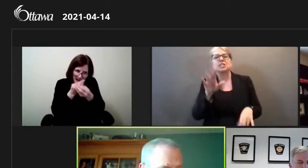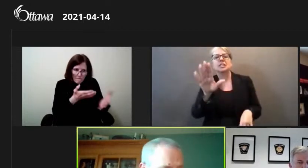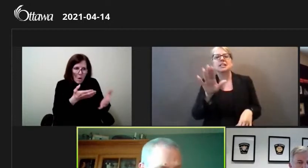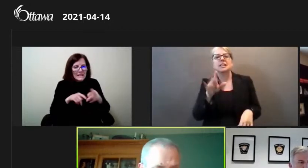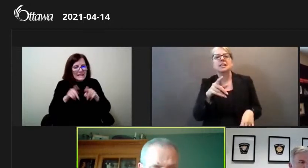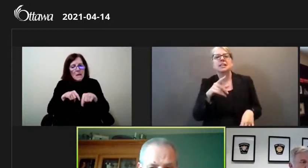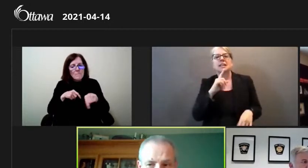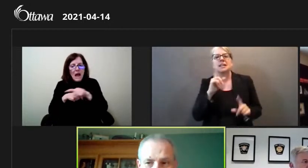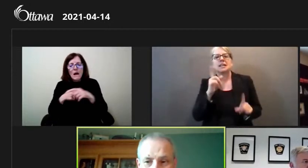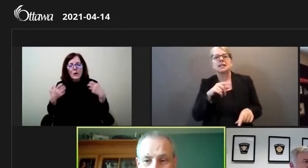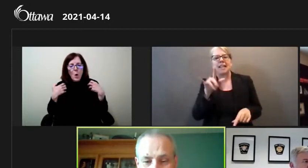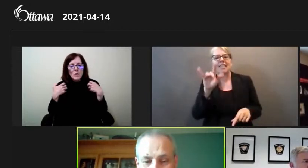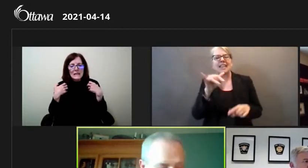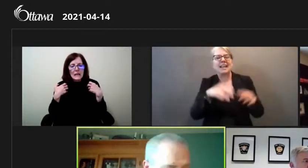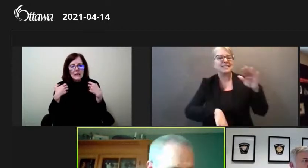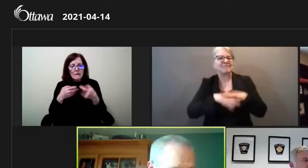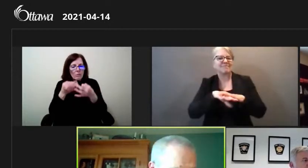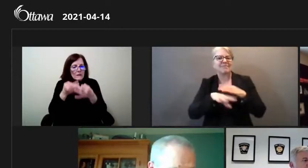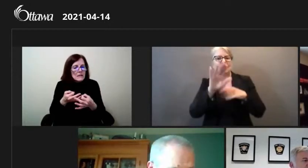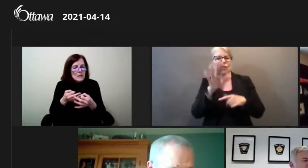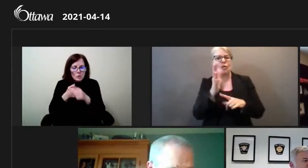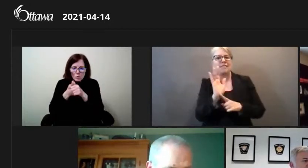your 5 minutes, unfortunately.